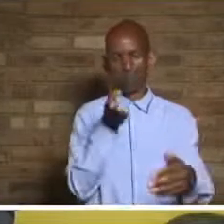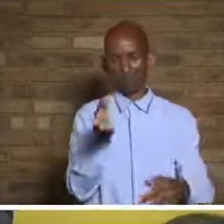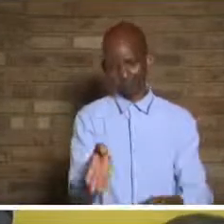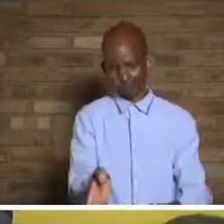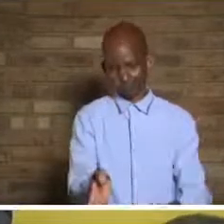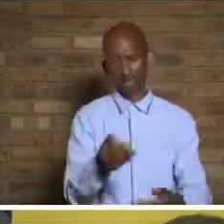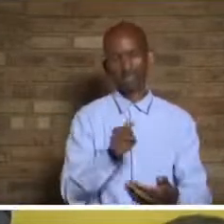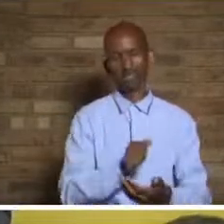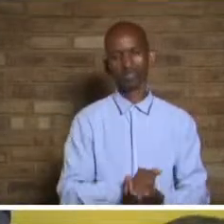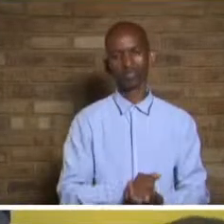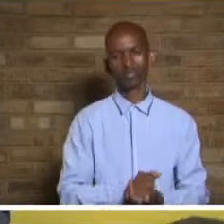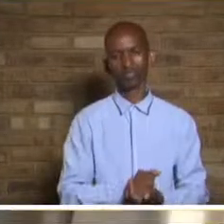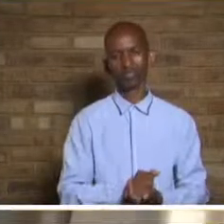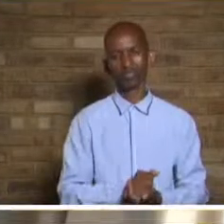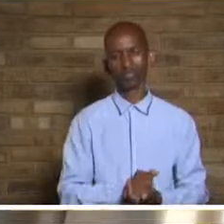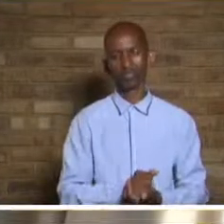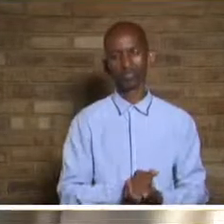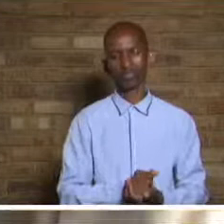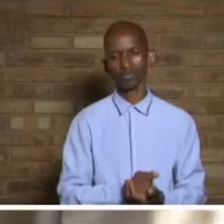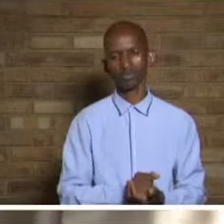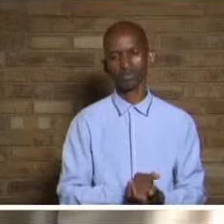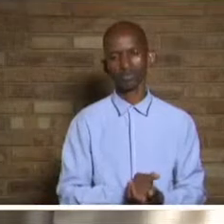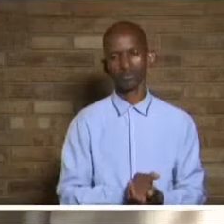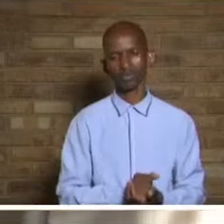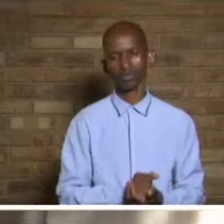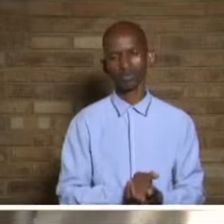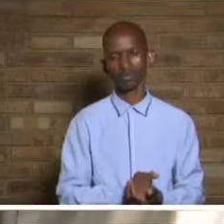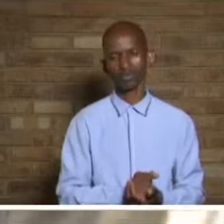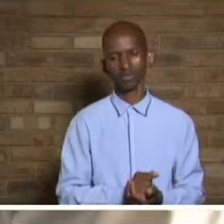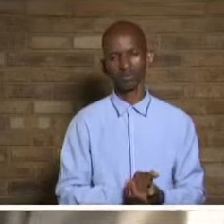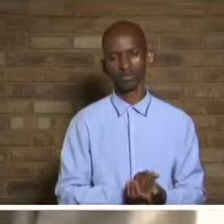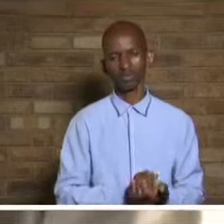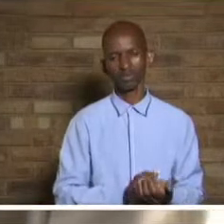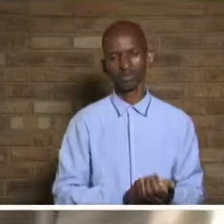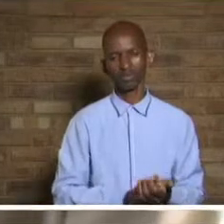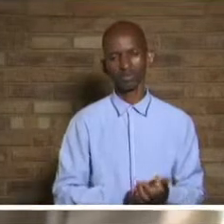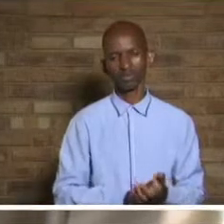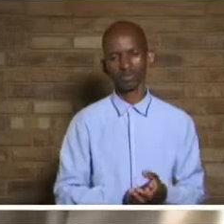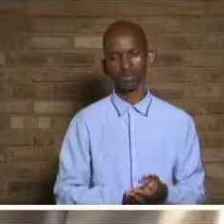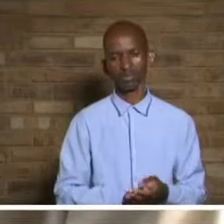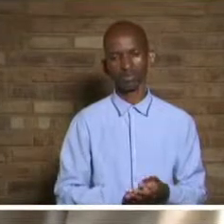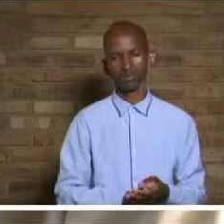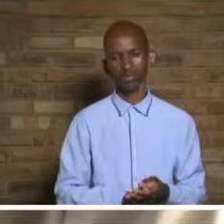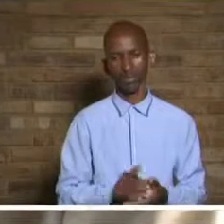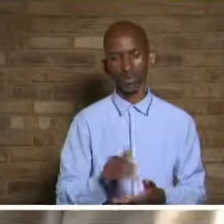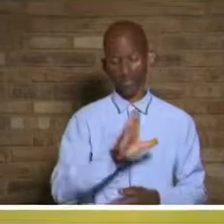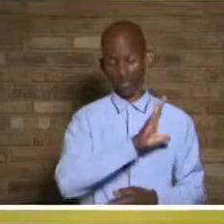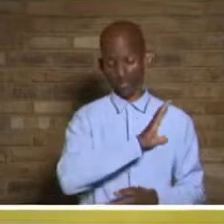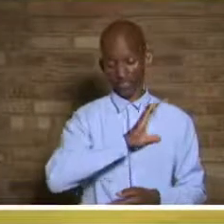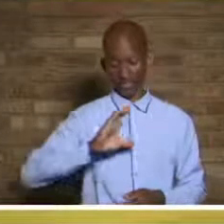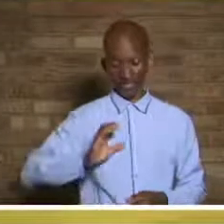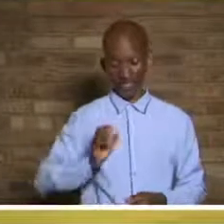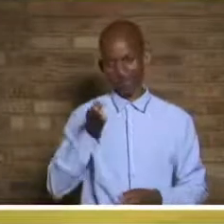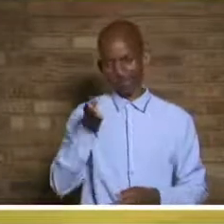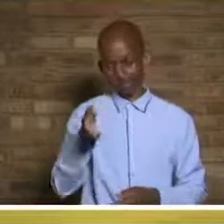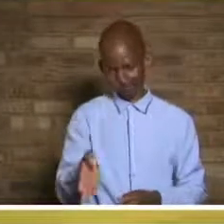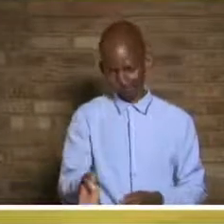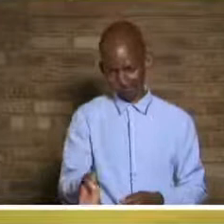ngoba kusithina kuphela sivela kwiparlamente la national la khona nabavela kwisifundazwe councillors who are here,